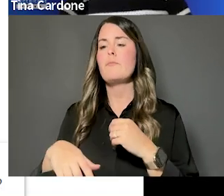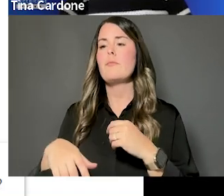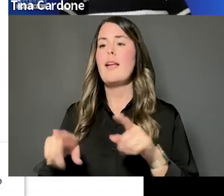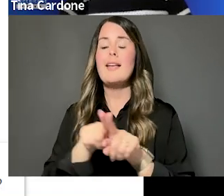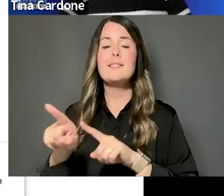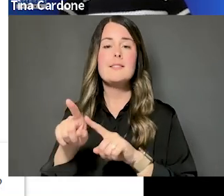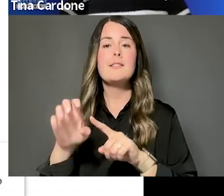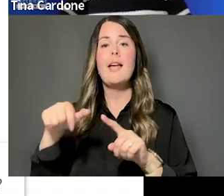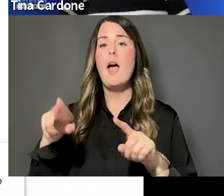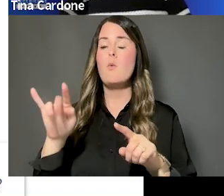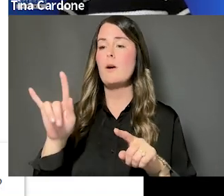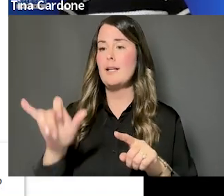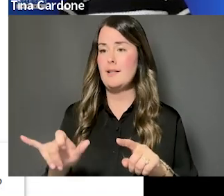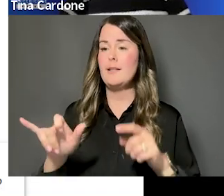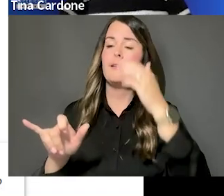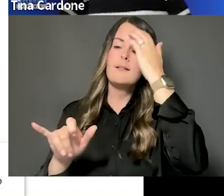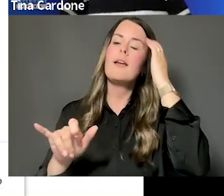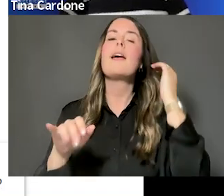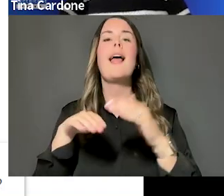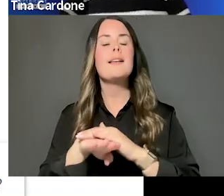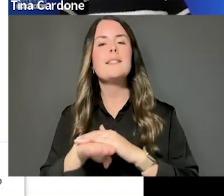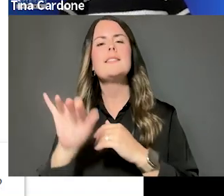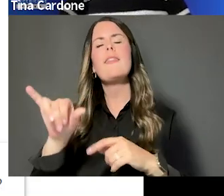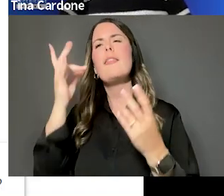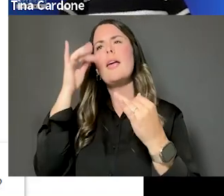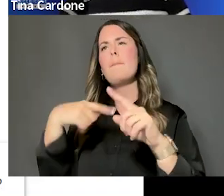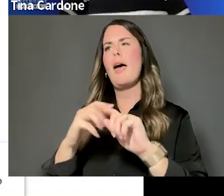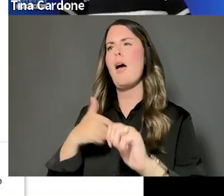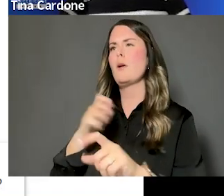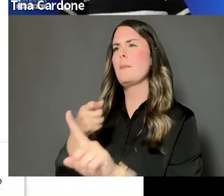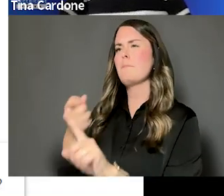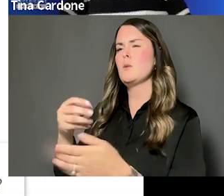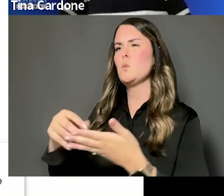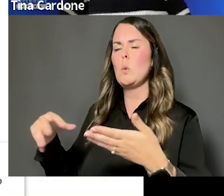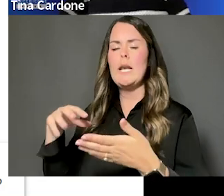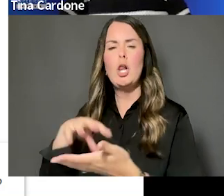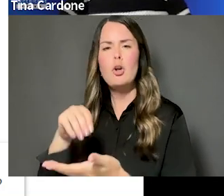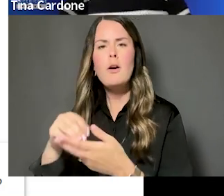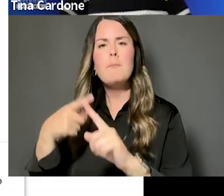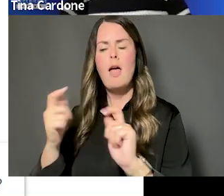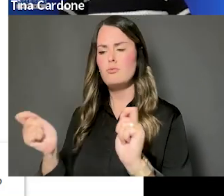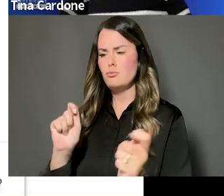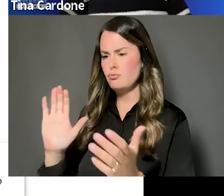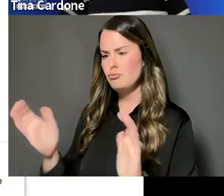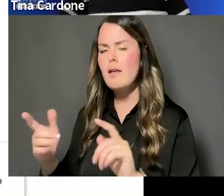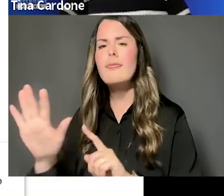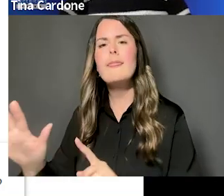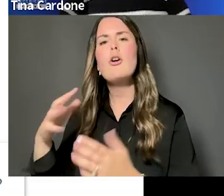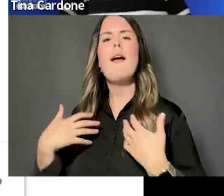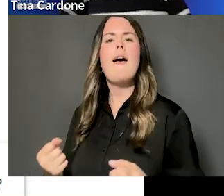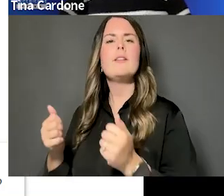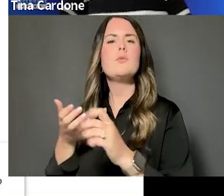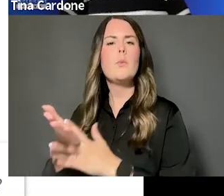equity. These prompts think about how our beliefs and classroom structures impact student learning and shaping